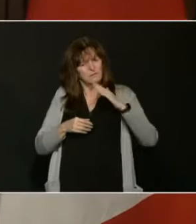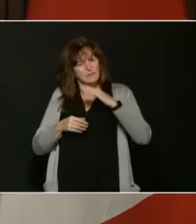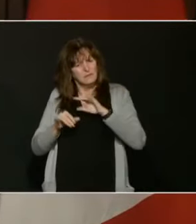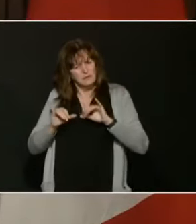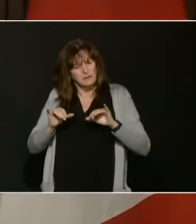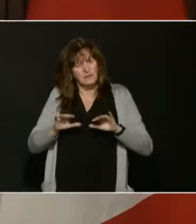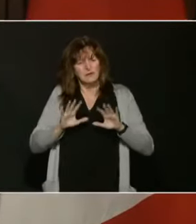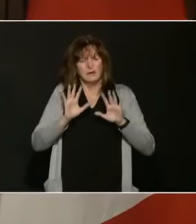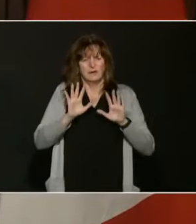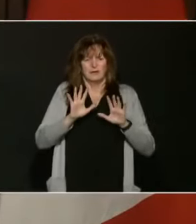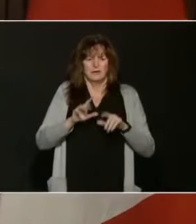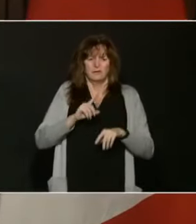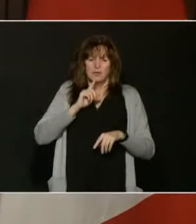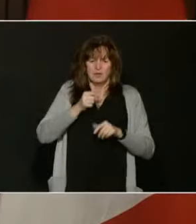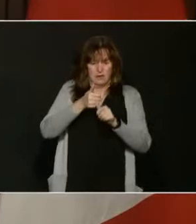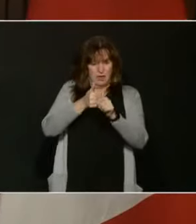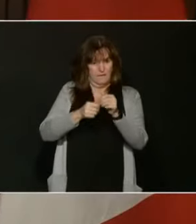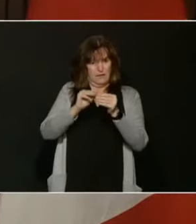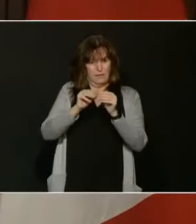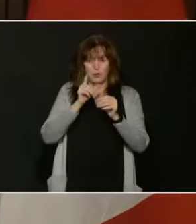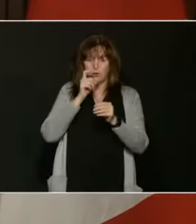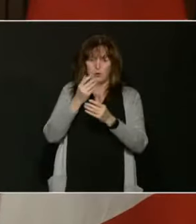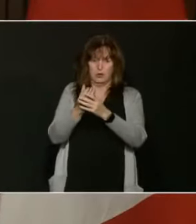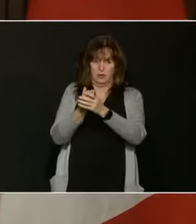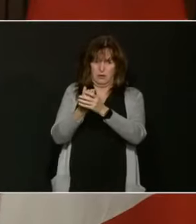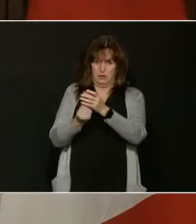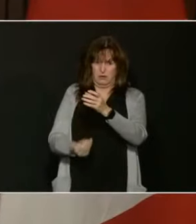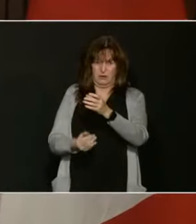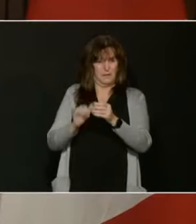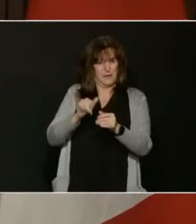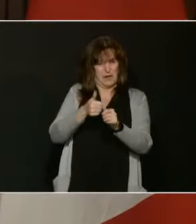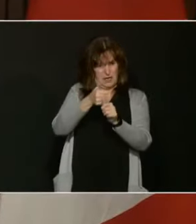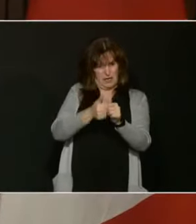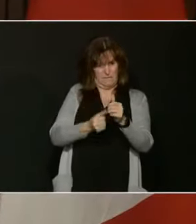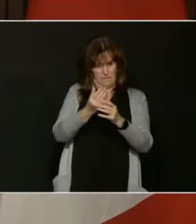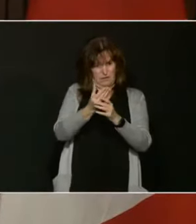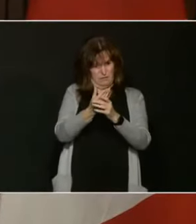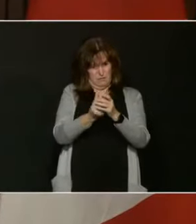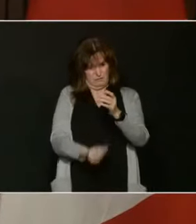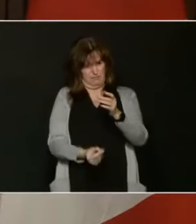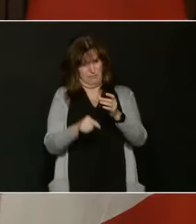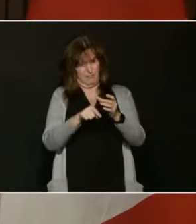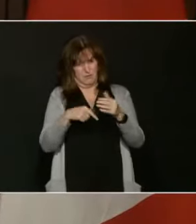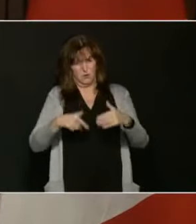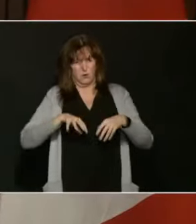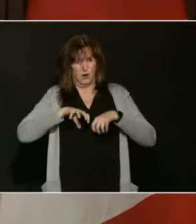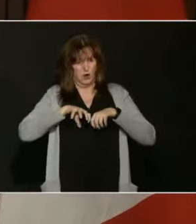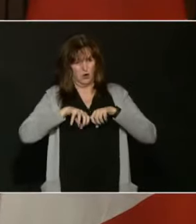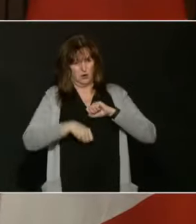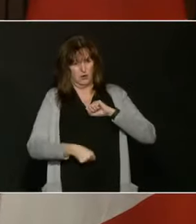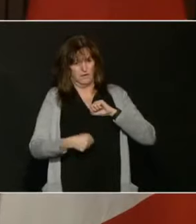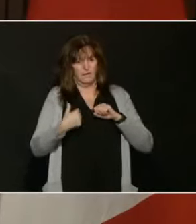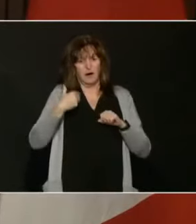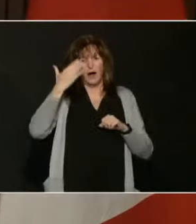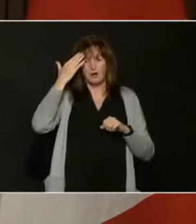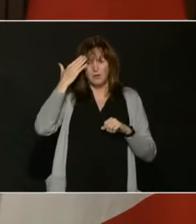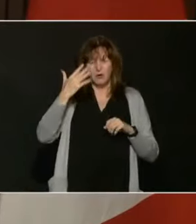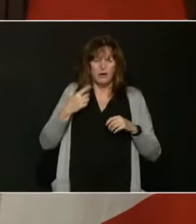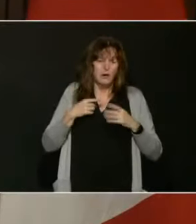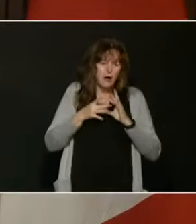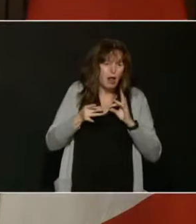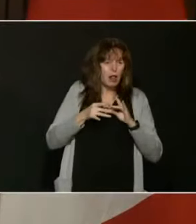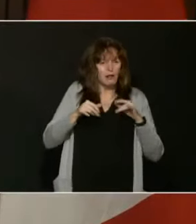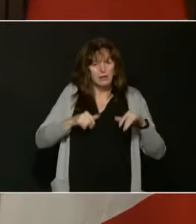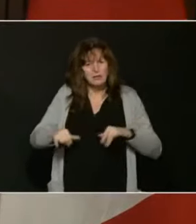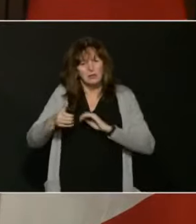number represents suffering and grief. And I know that we always say that we're all in this together, but I know that we've often also had to suffer and grieve